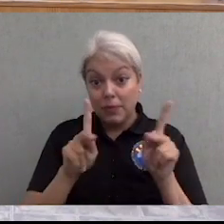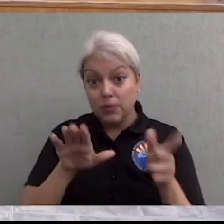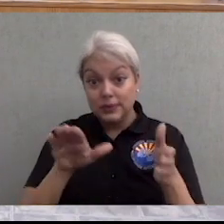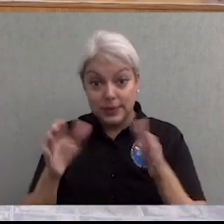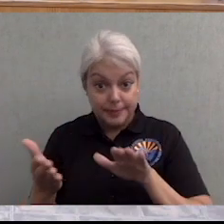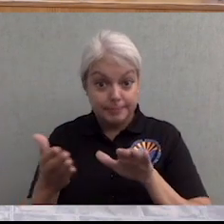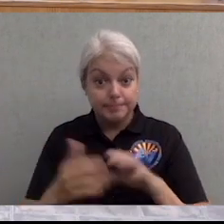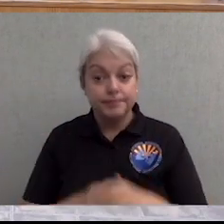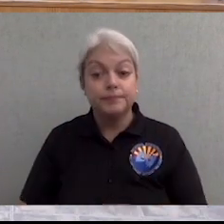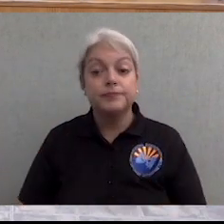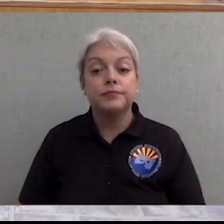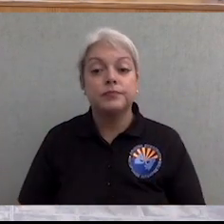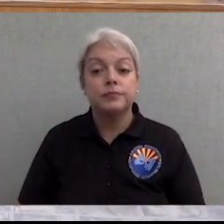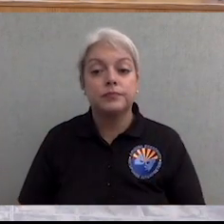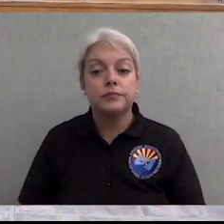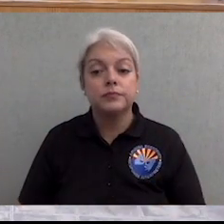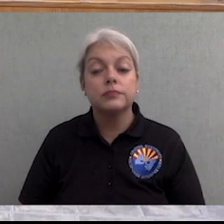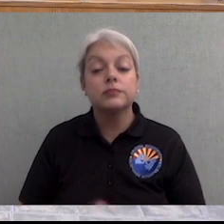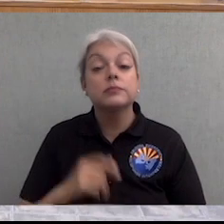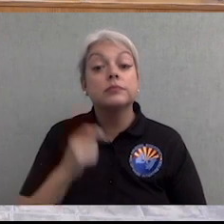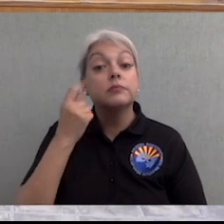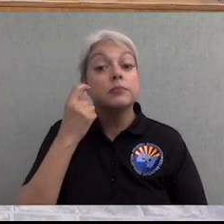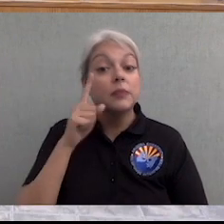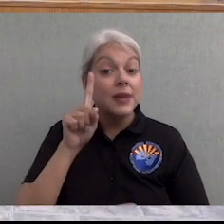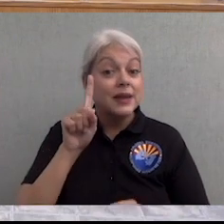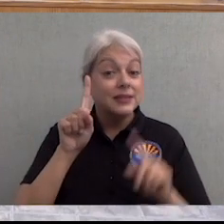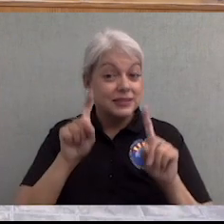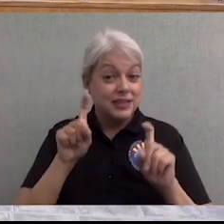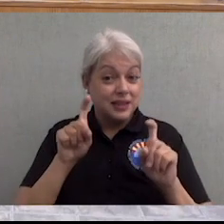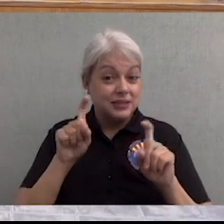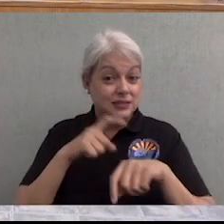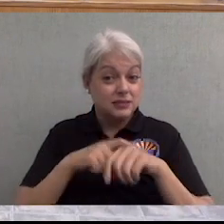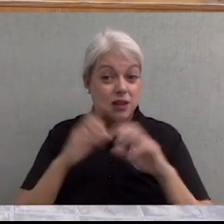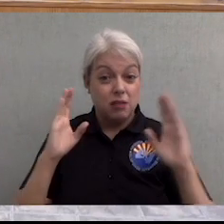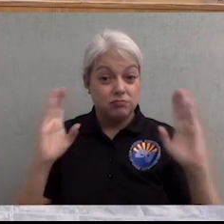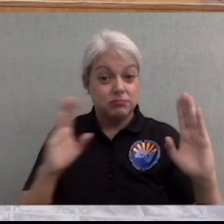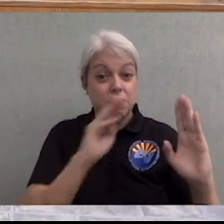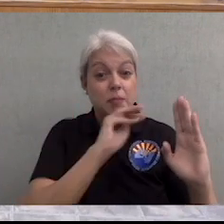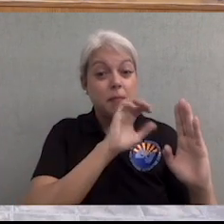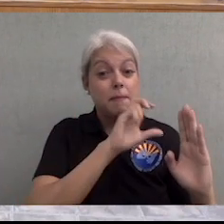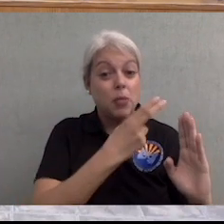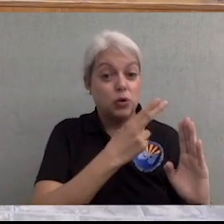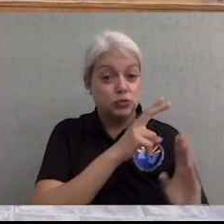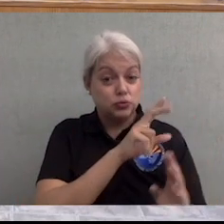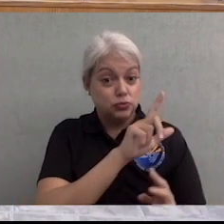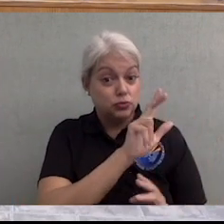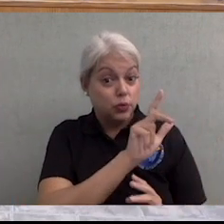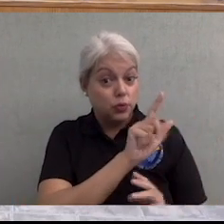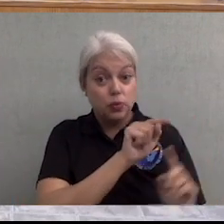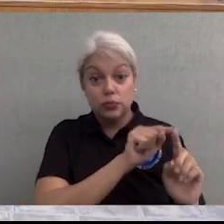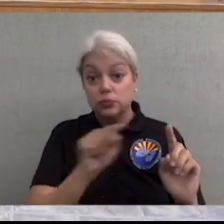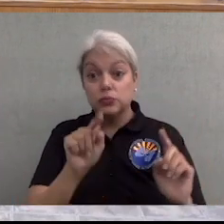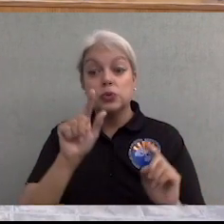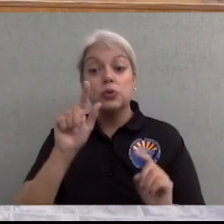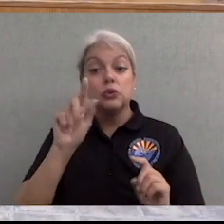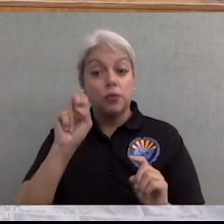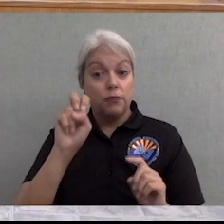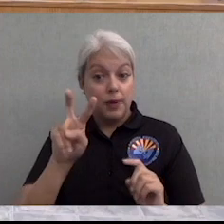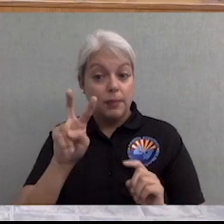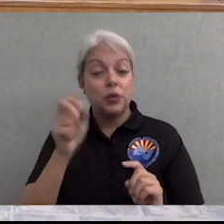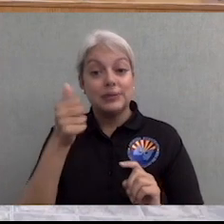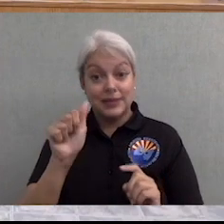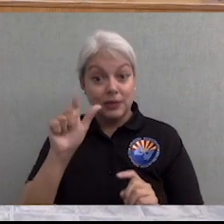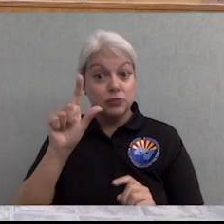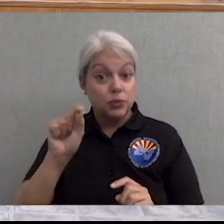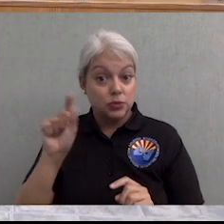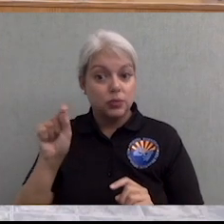For the testing period from March 23rd, 2020 to November 10th, 2020, we had negative results of